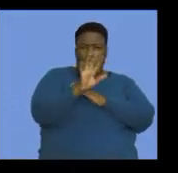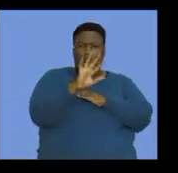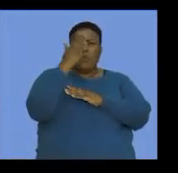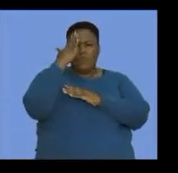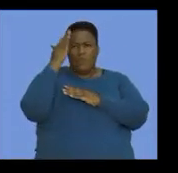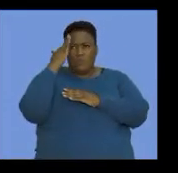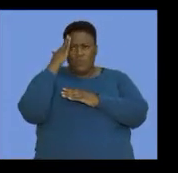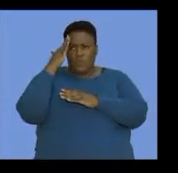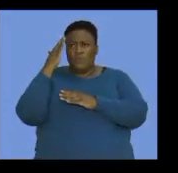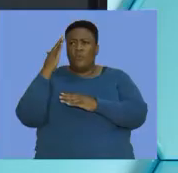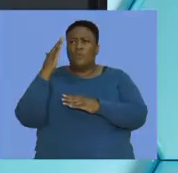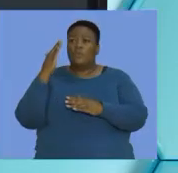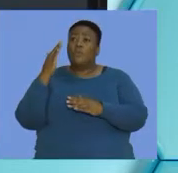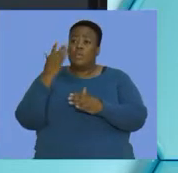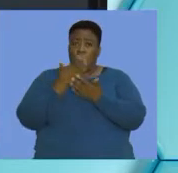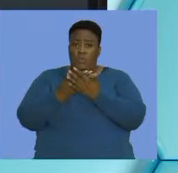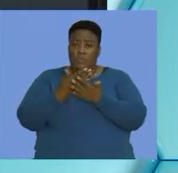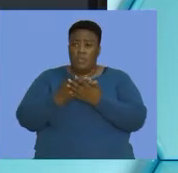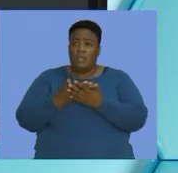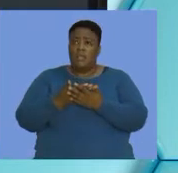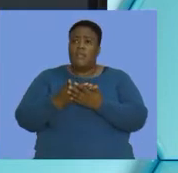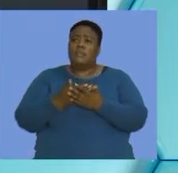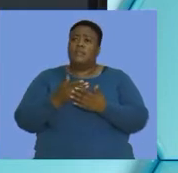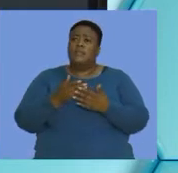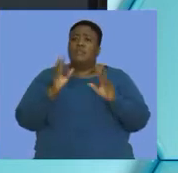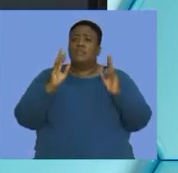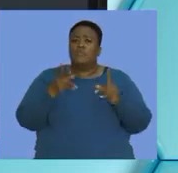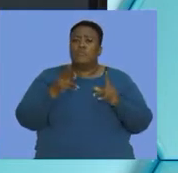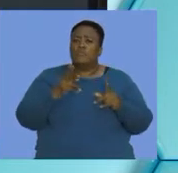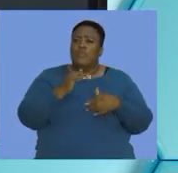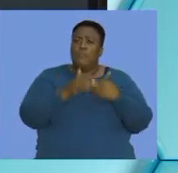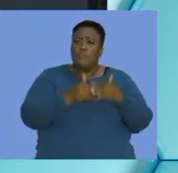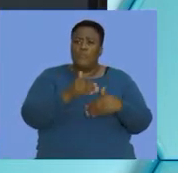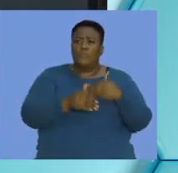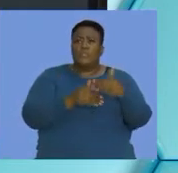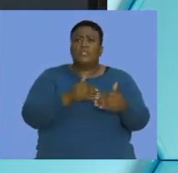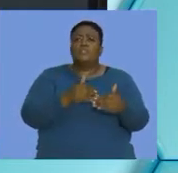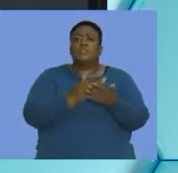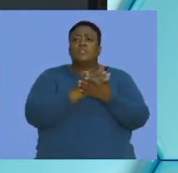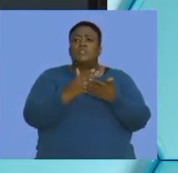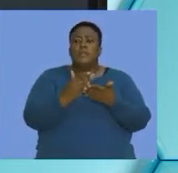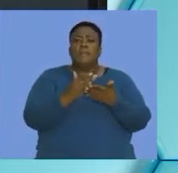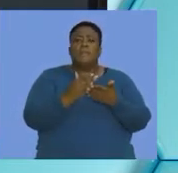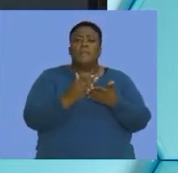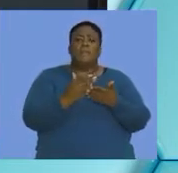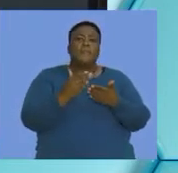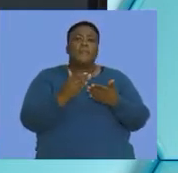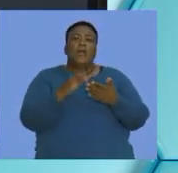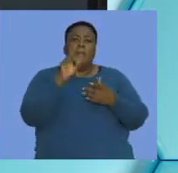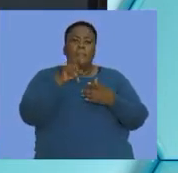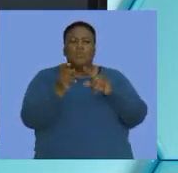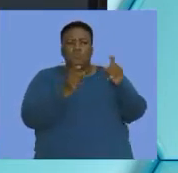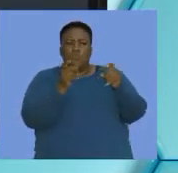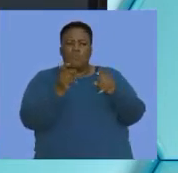of culling that takes place, which is a natural process where certain conservation parks need to control the number of animals that are in